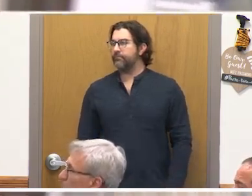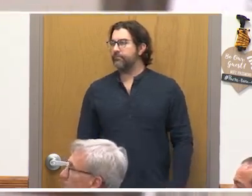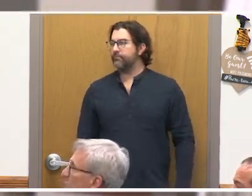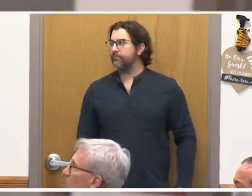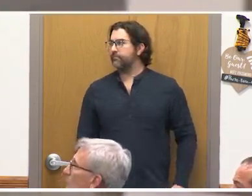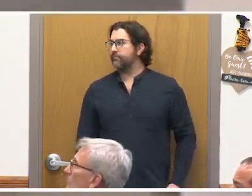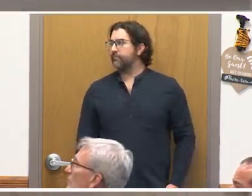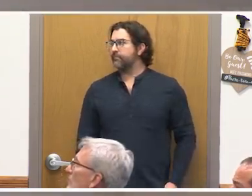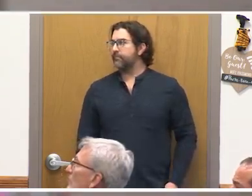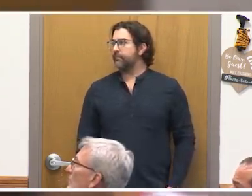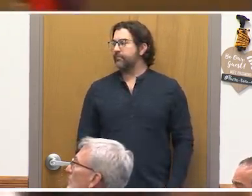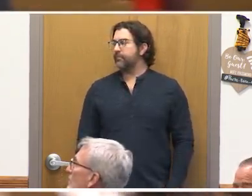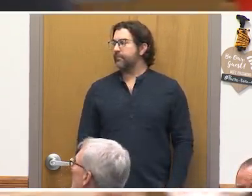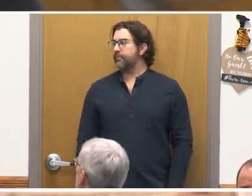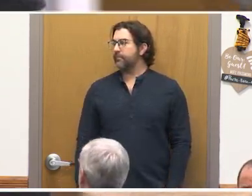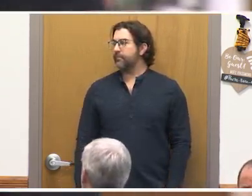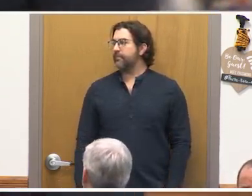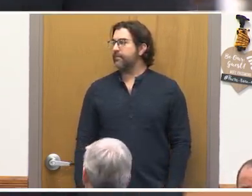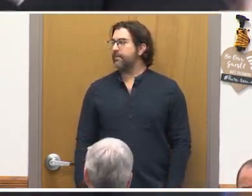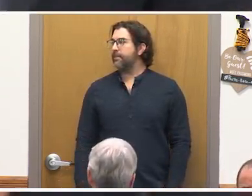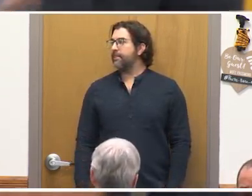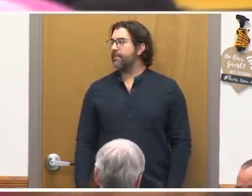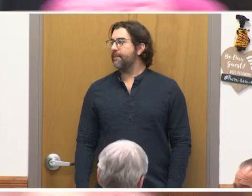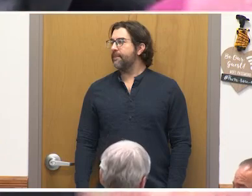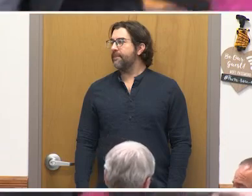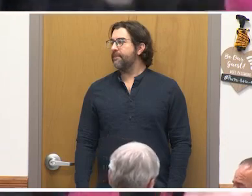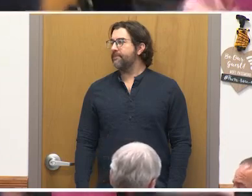go here, and then I got you in the back.